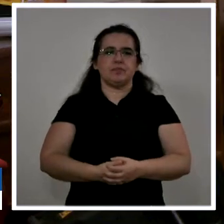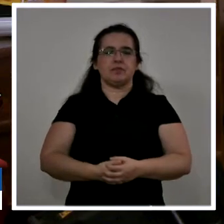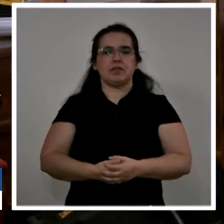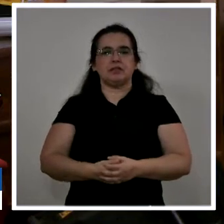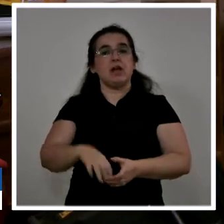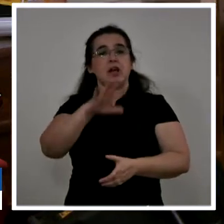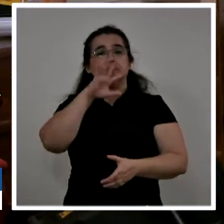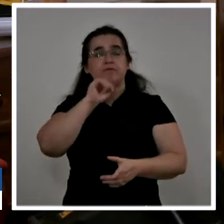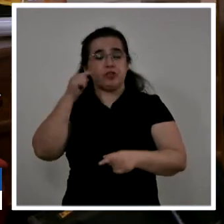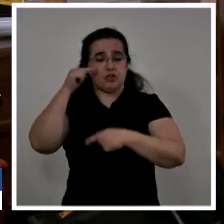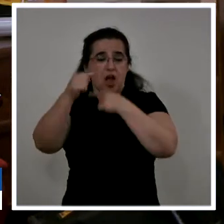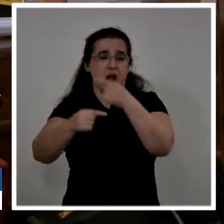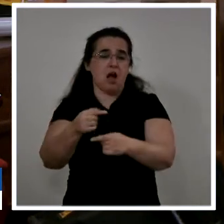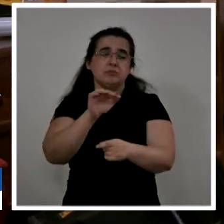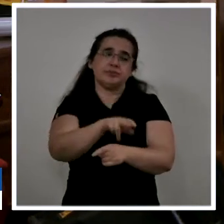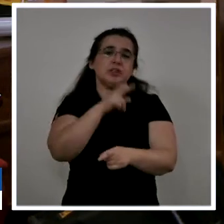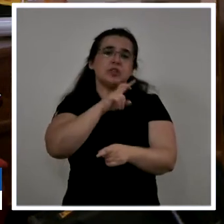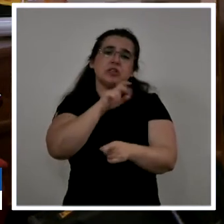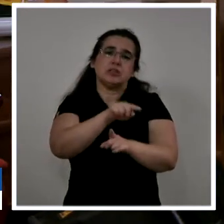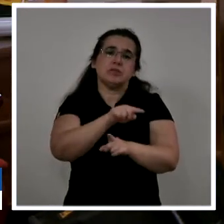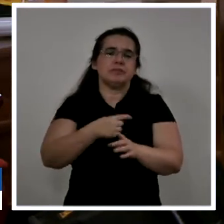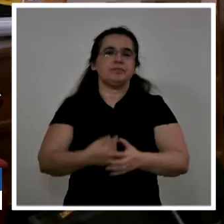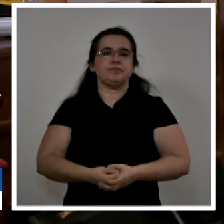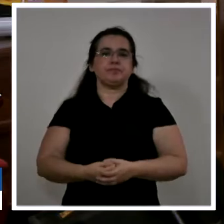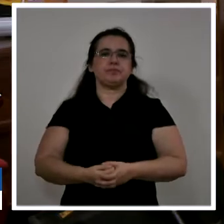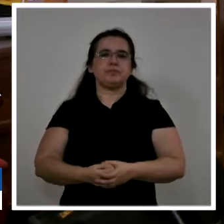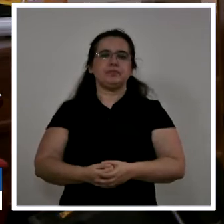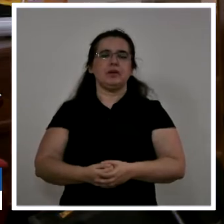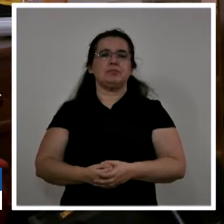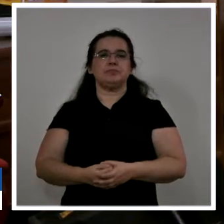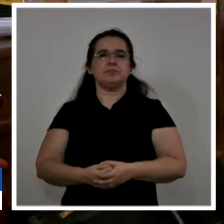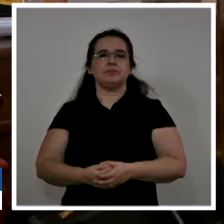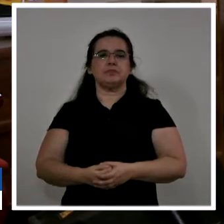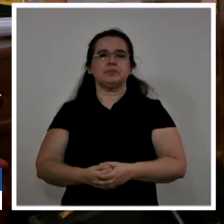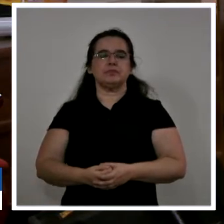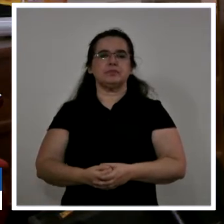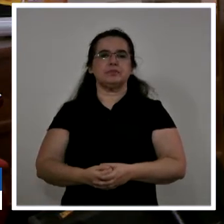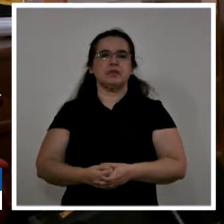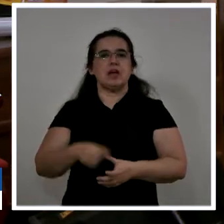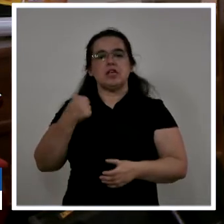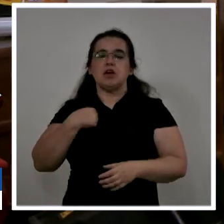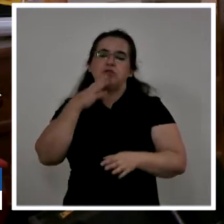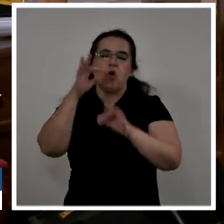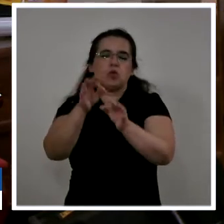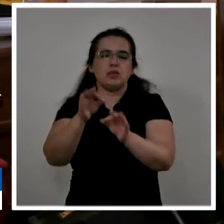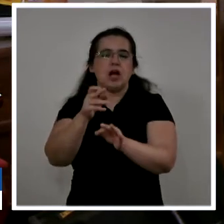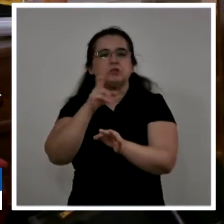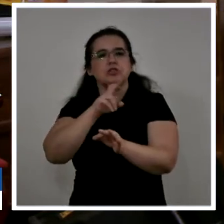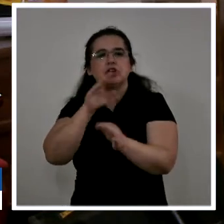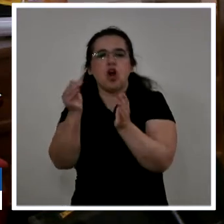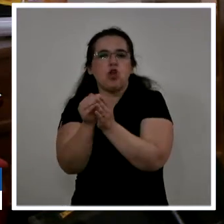filhos de descendência deste rato, pequenos ratinhos. Now I'm going to breed the children. E eu vou também procriar as crianças. And I have